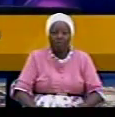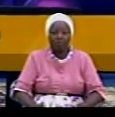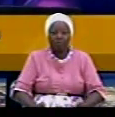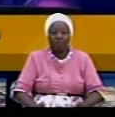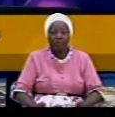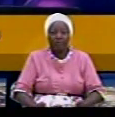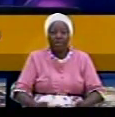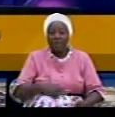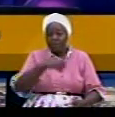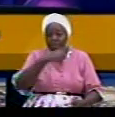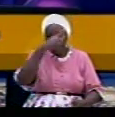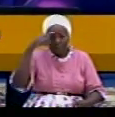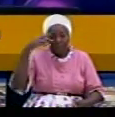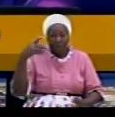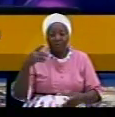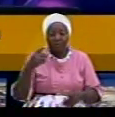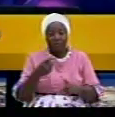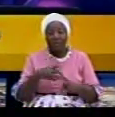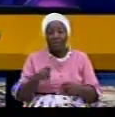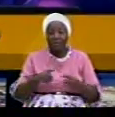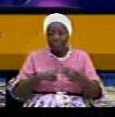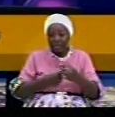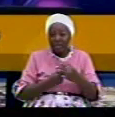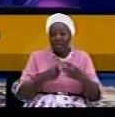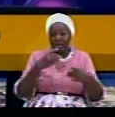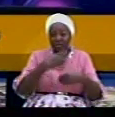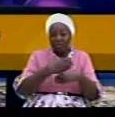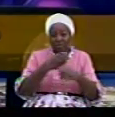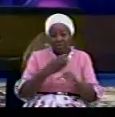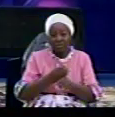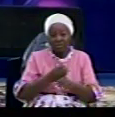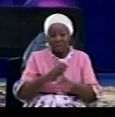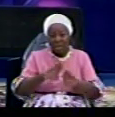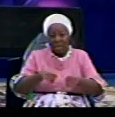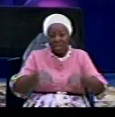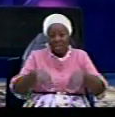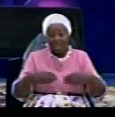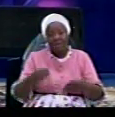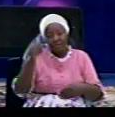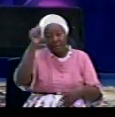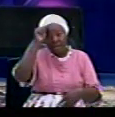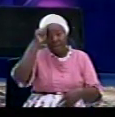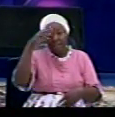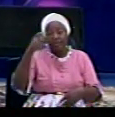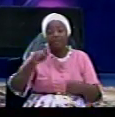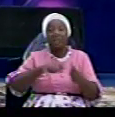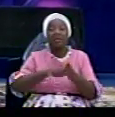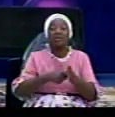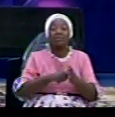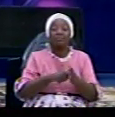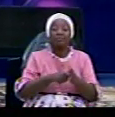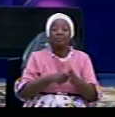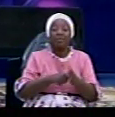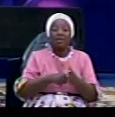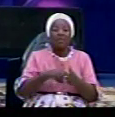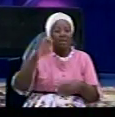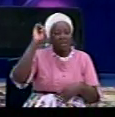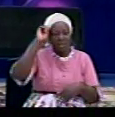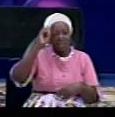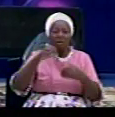original creation gave Adam the key. He lost the